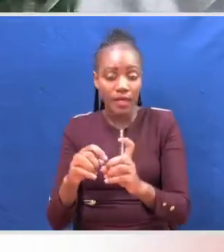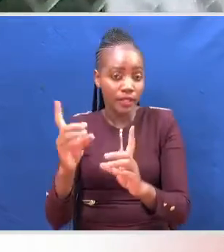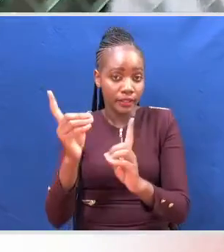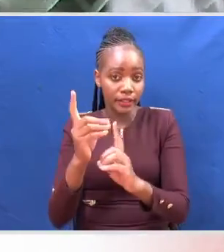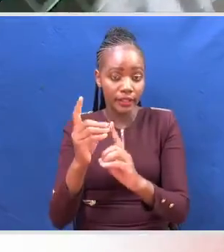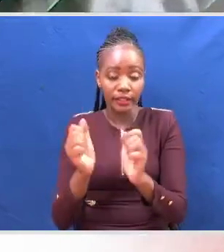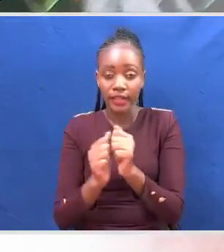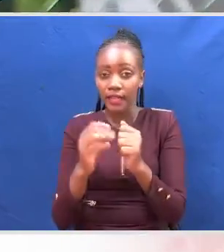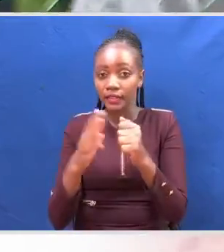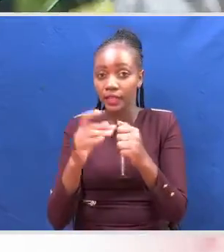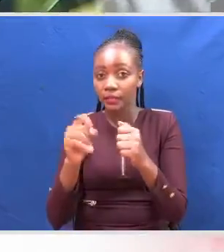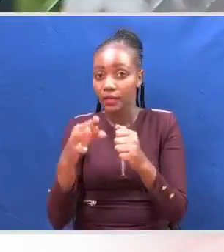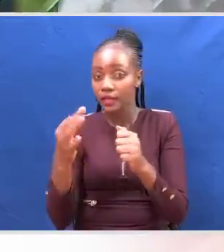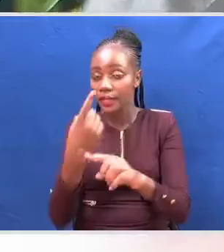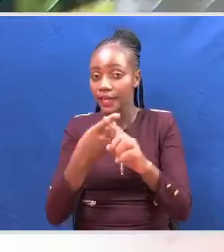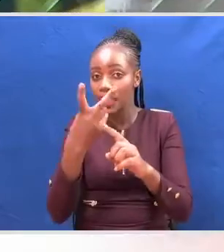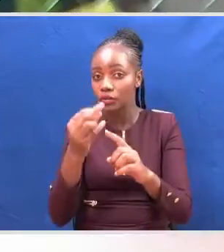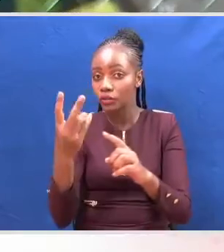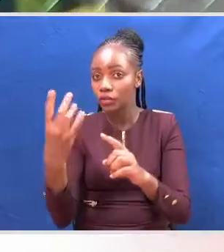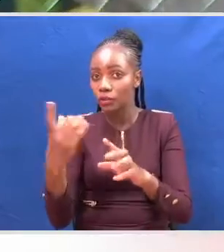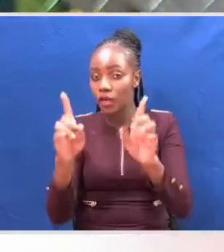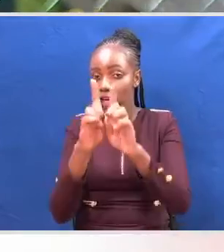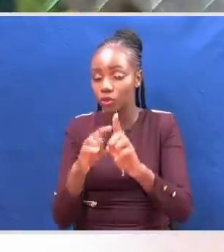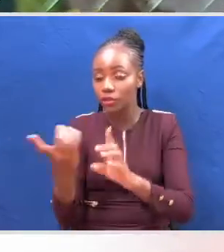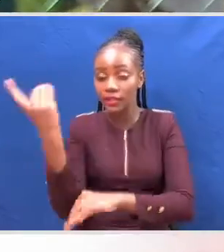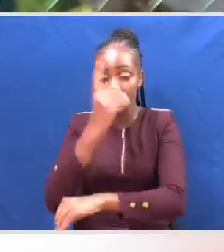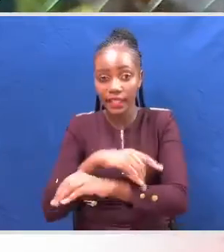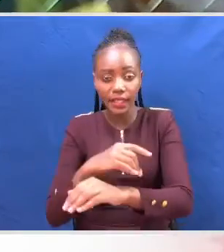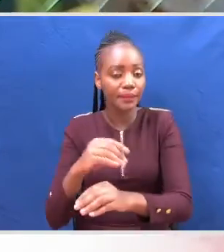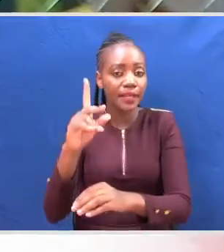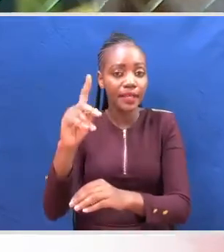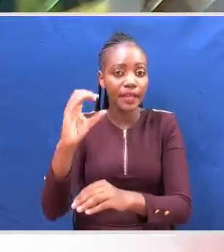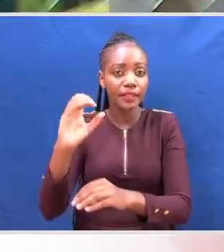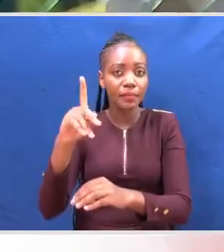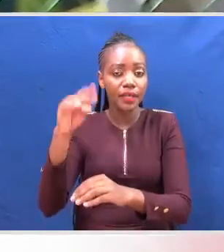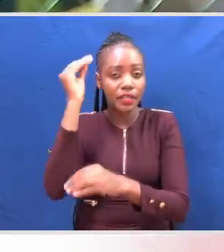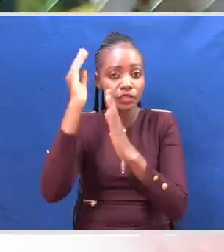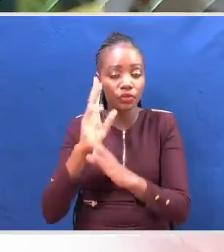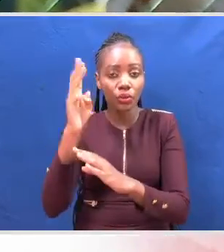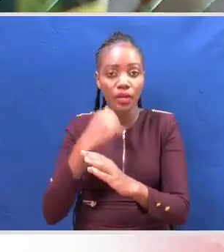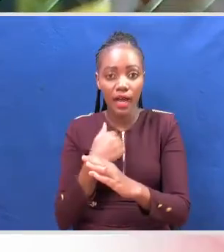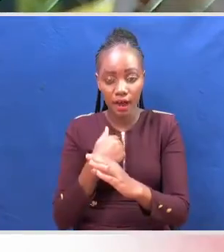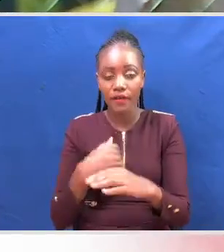March 2021, which is also a day when KCPE candidates will be having